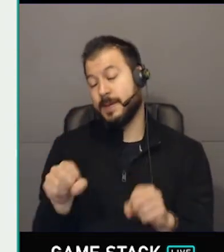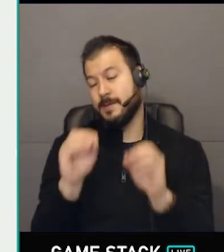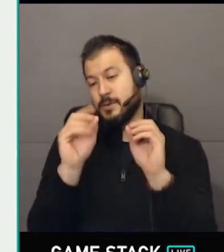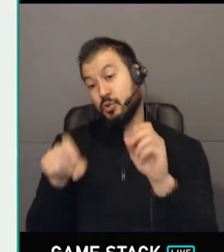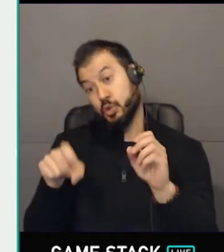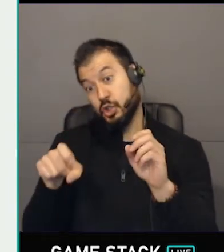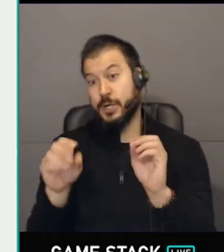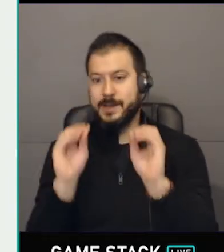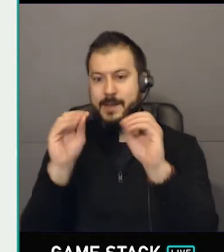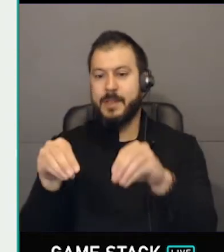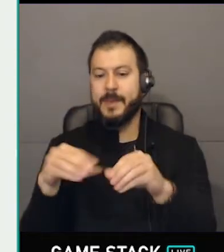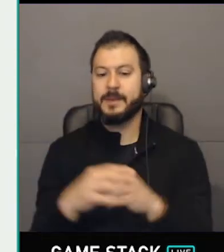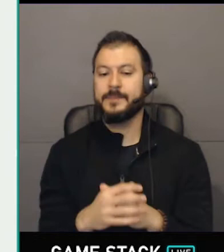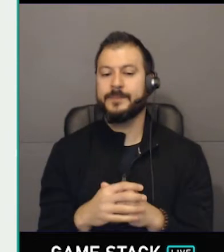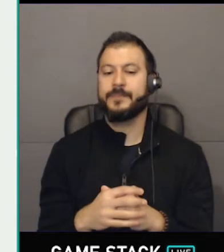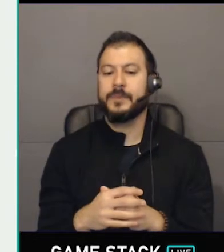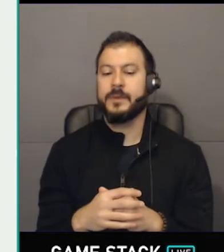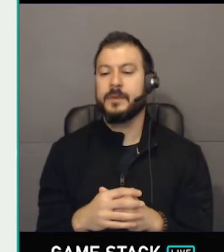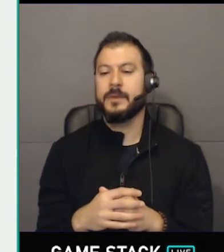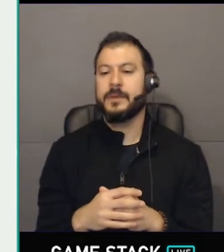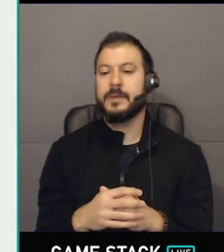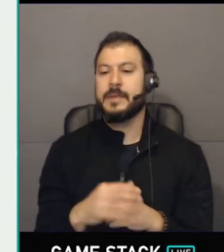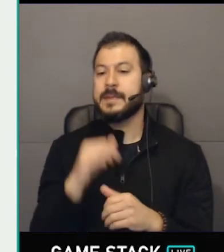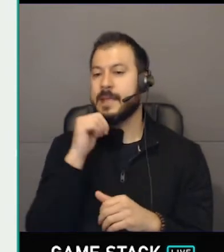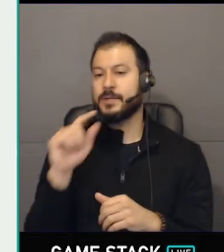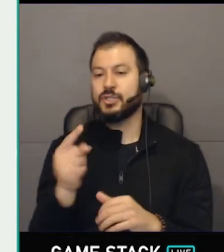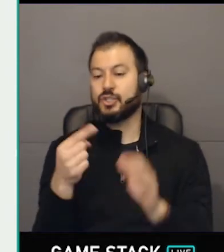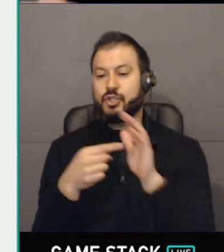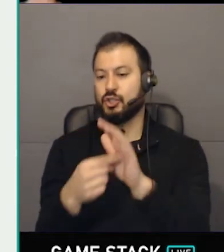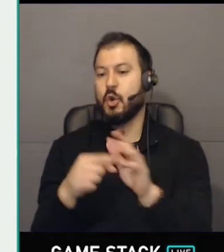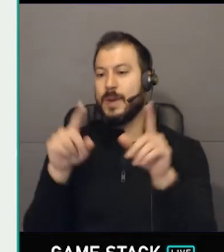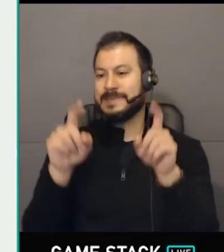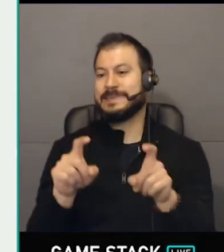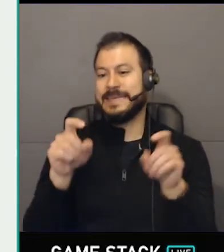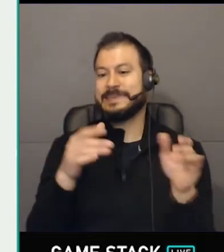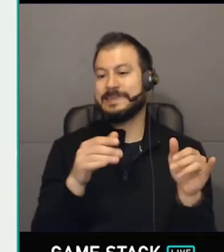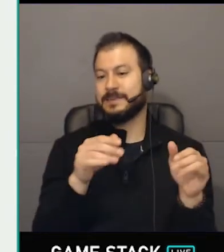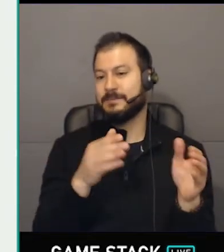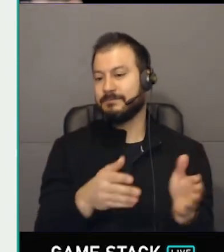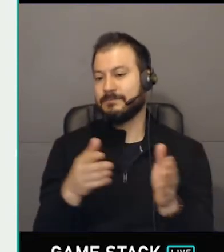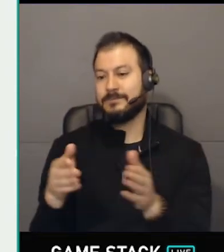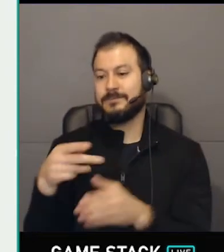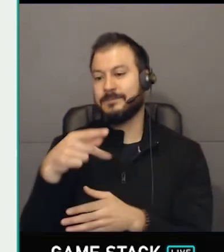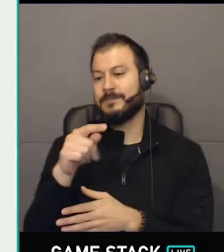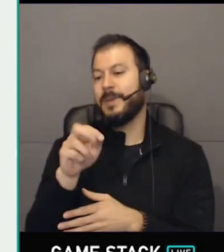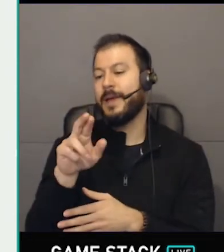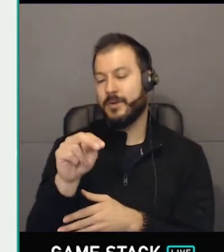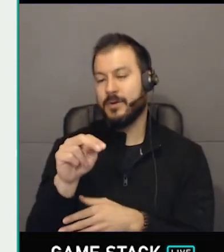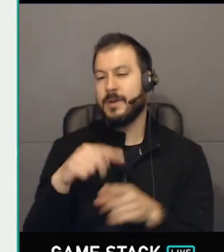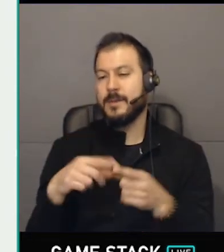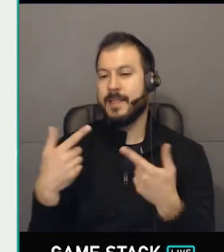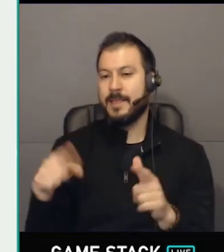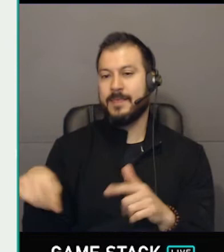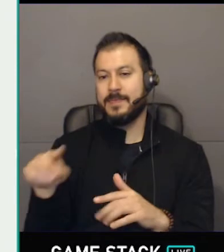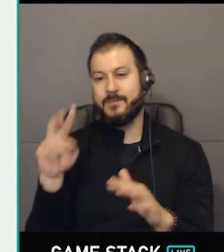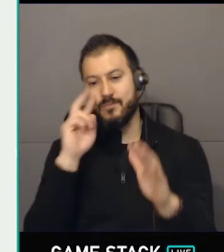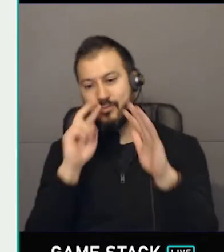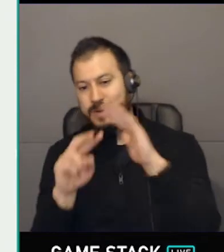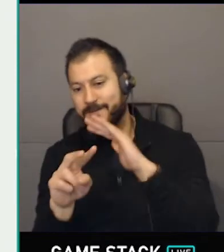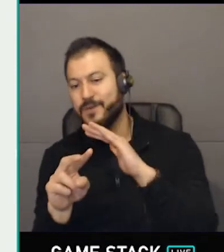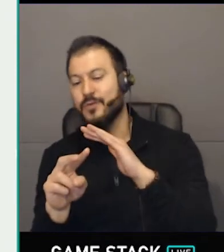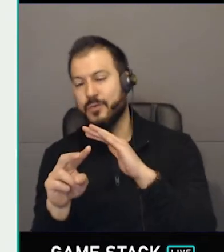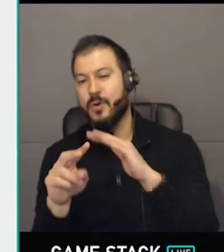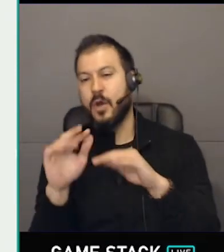Now, the other best practice is to not just show a test pattern, but to let users preview their adjustments on either a